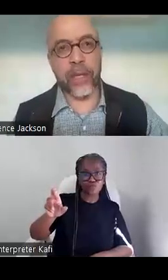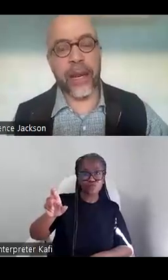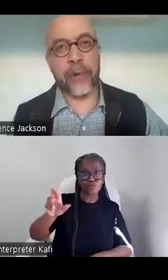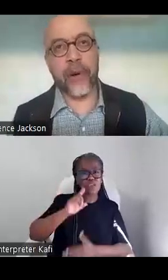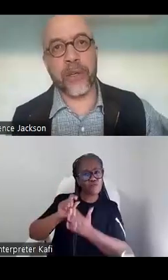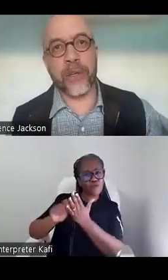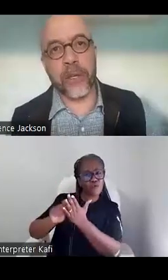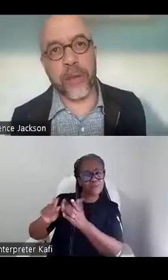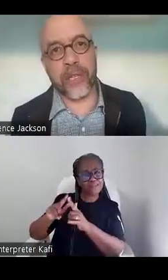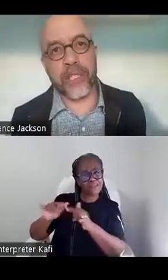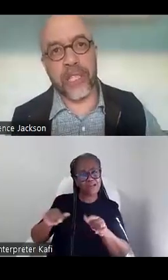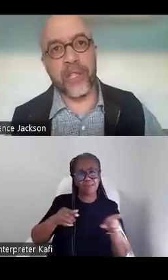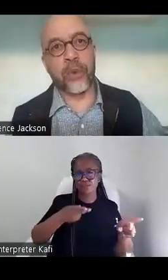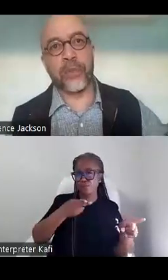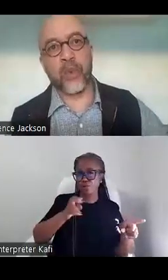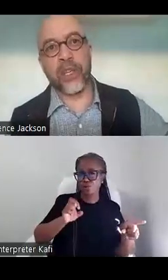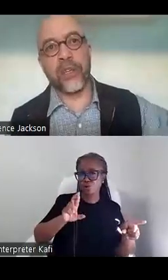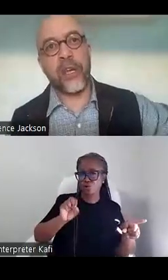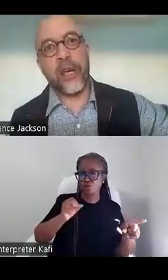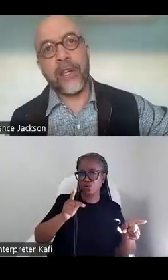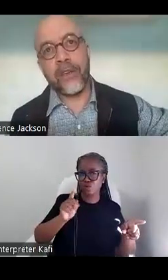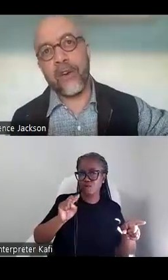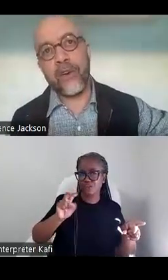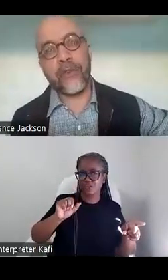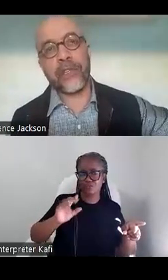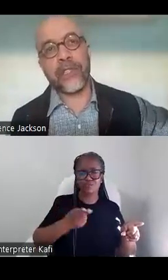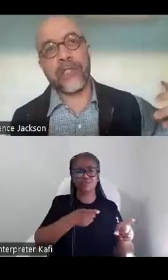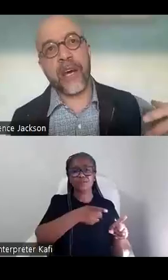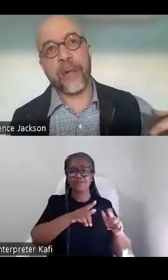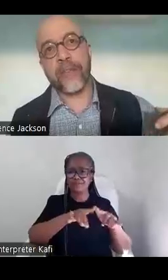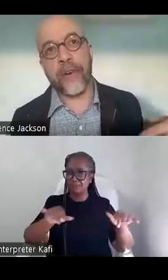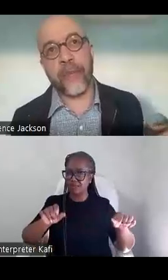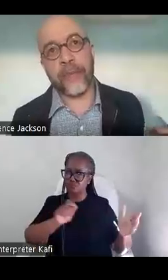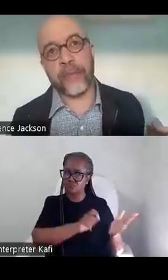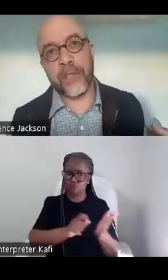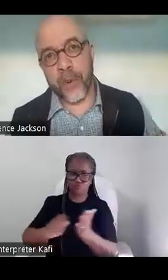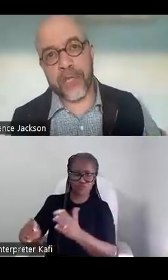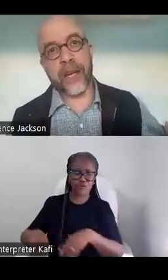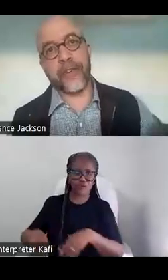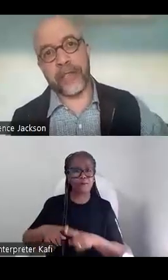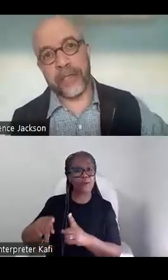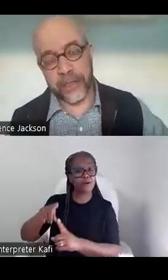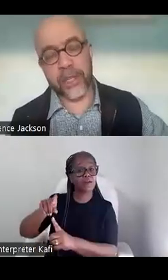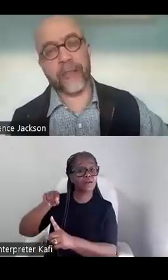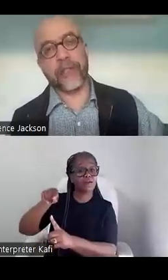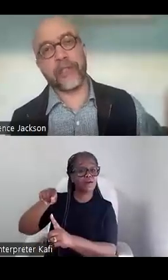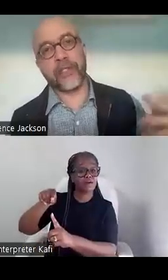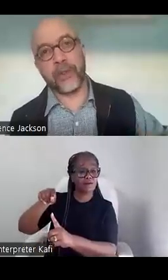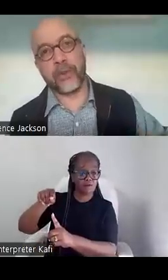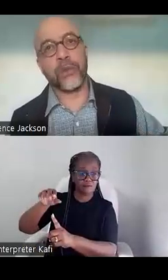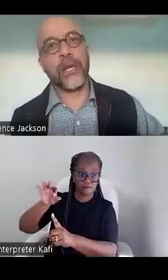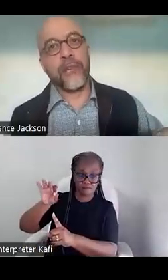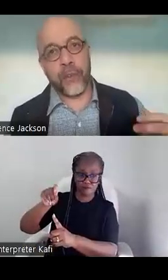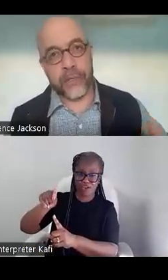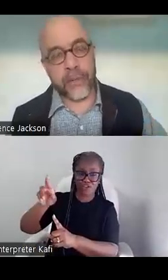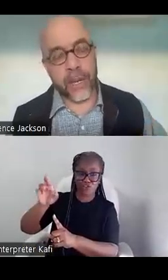really elaborate argument about a continuum between, whoever is coming from, West Africa and Central Africa